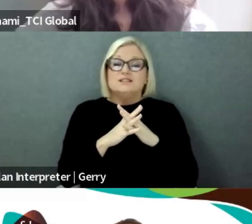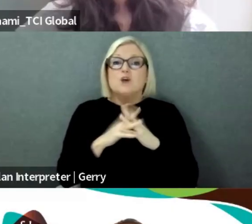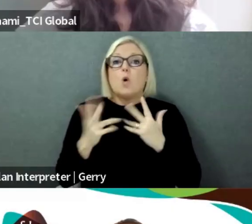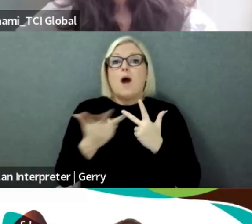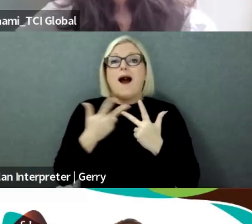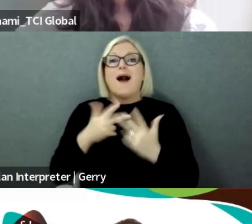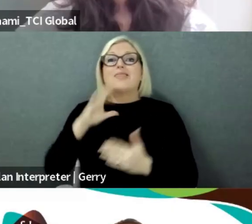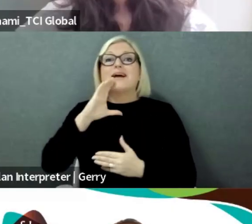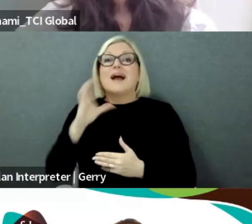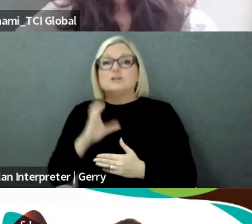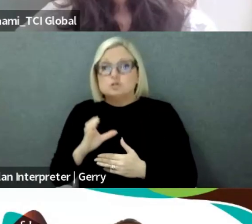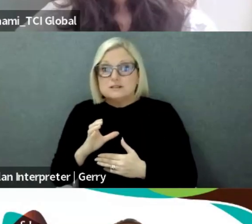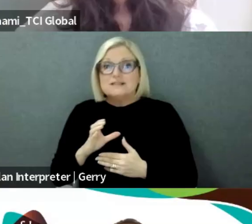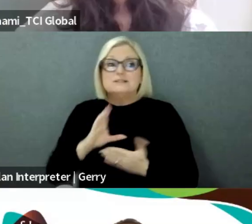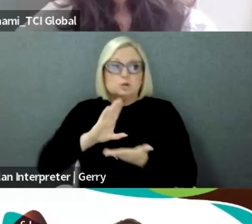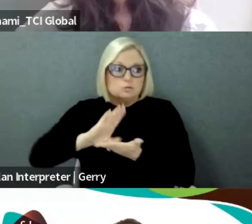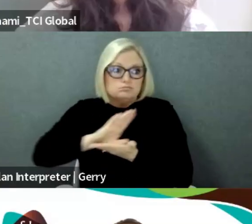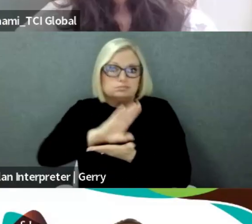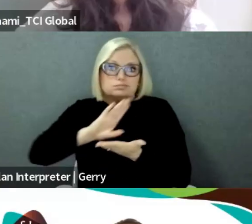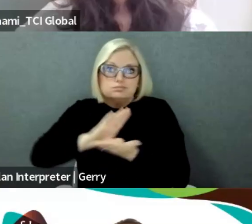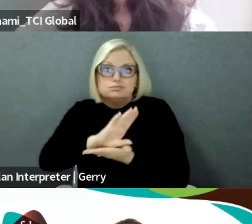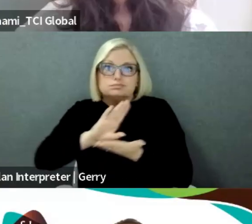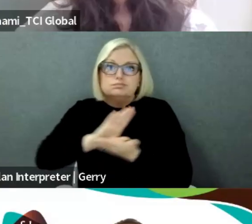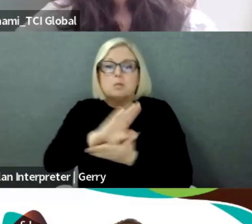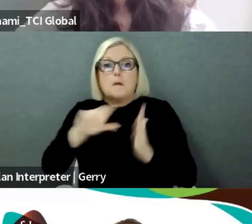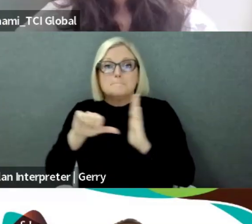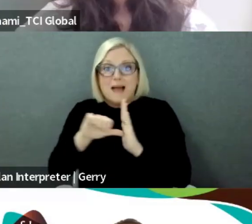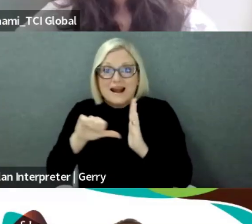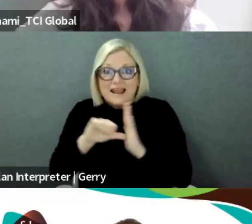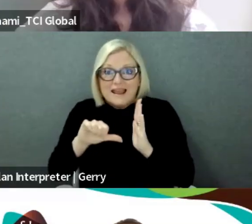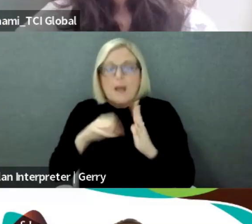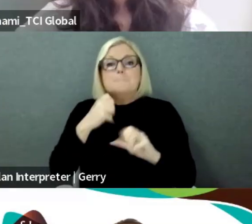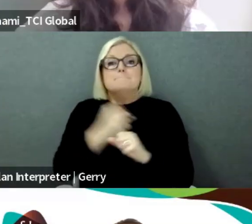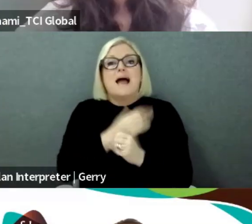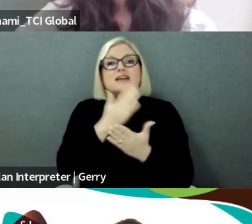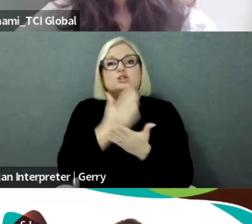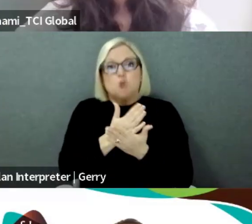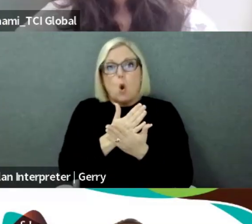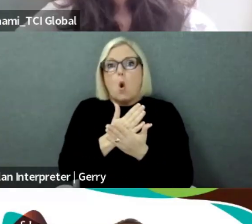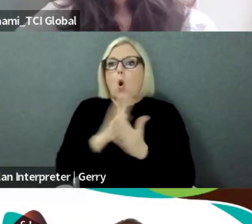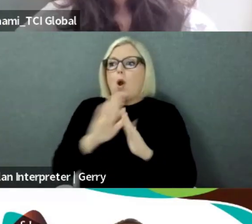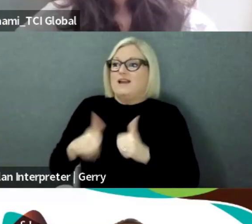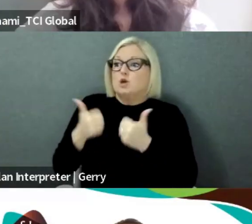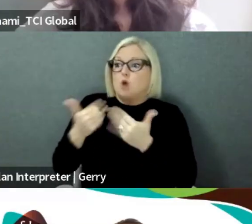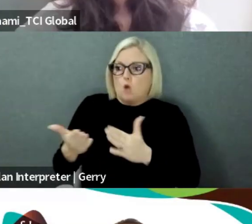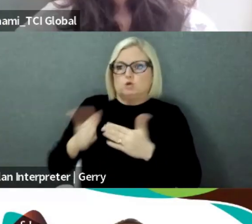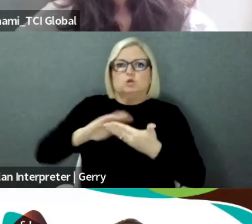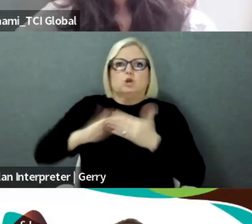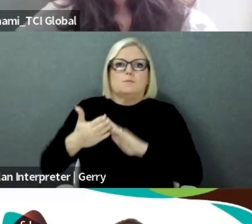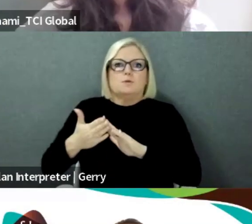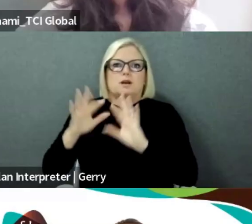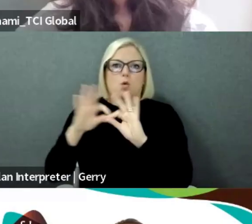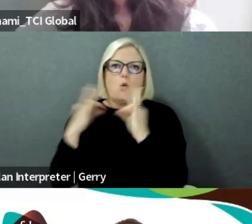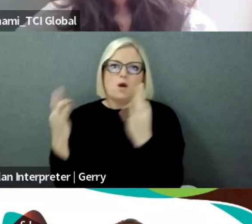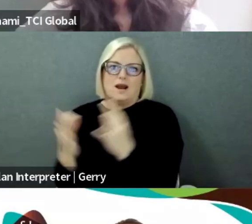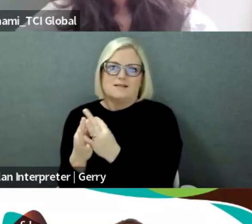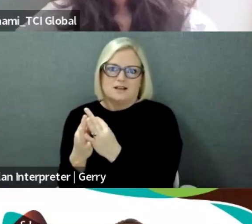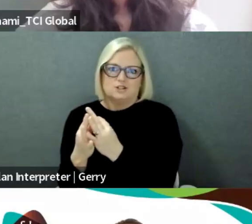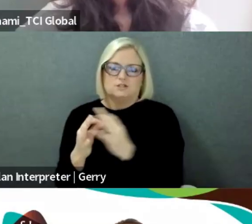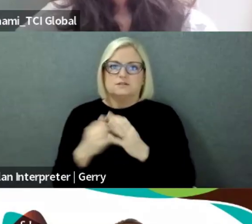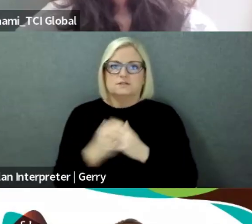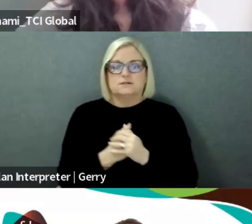from institutional settings and toward those community-based supports that we've been talking about. But donor funding can support